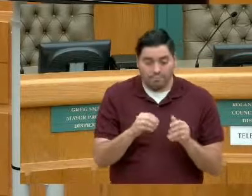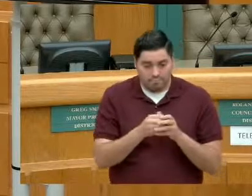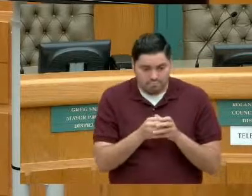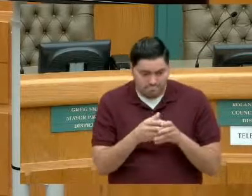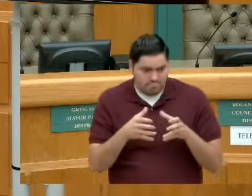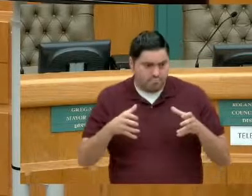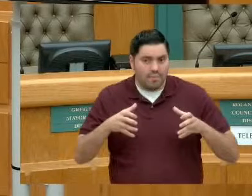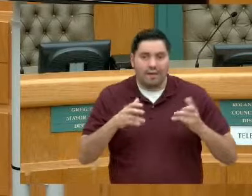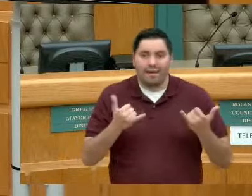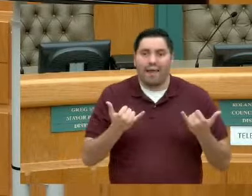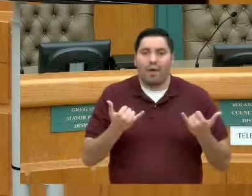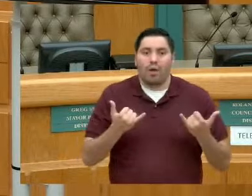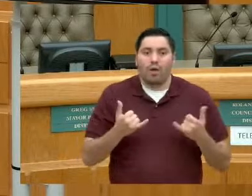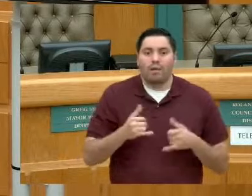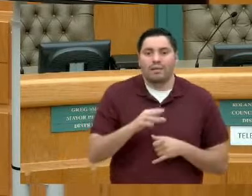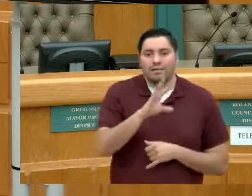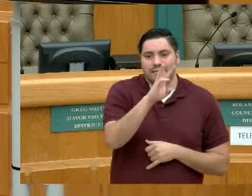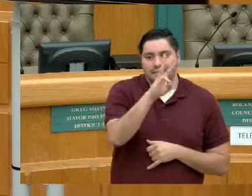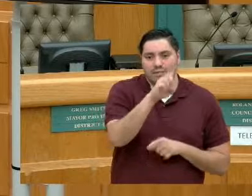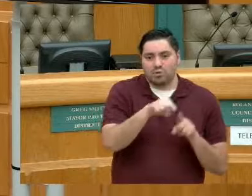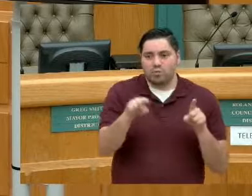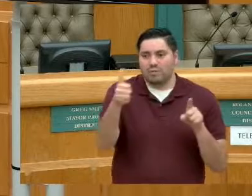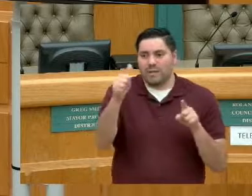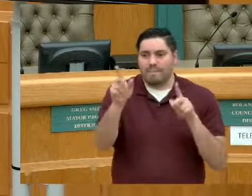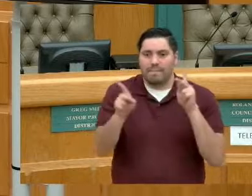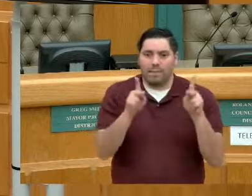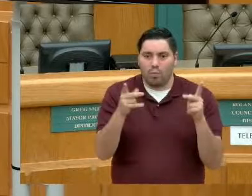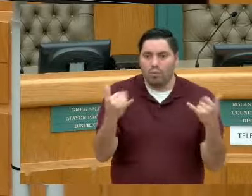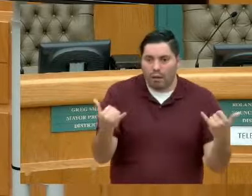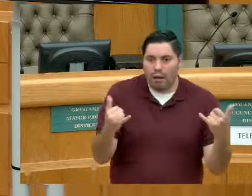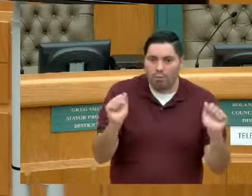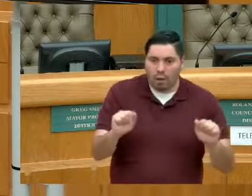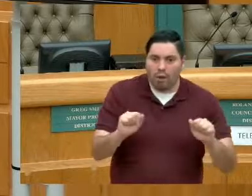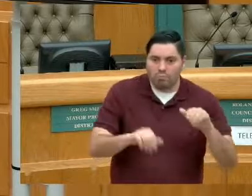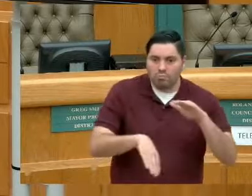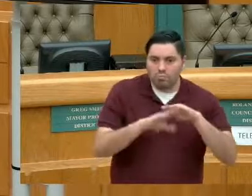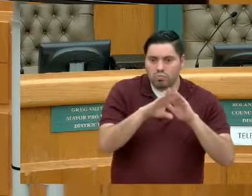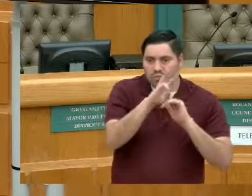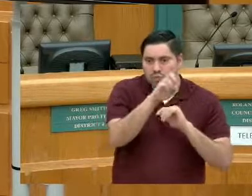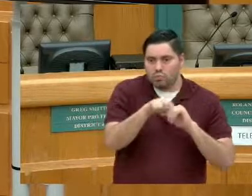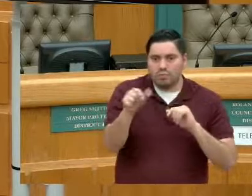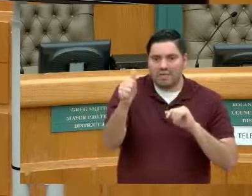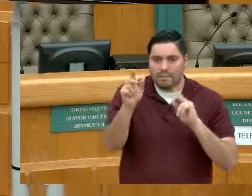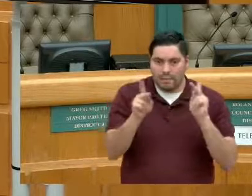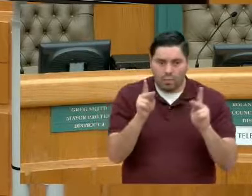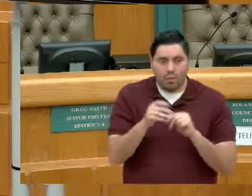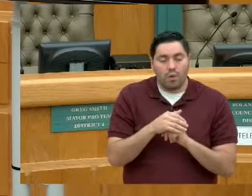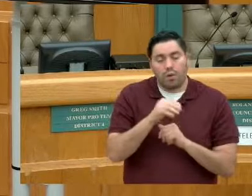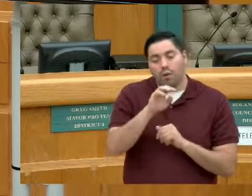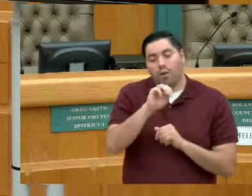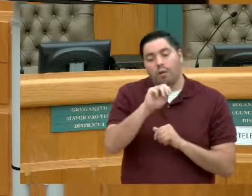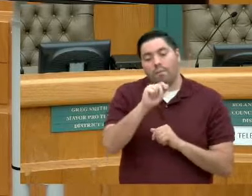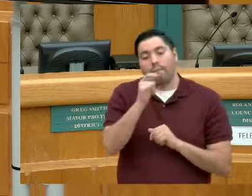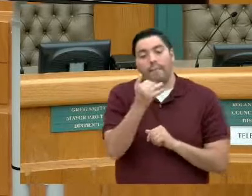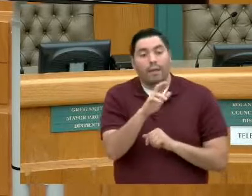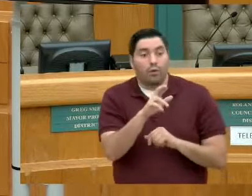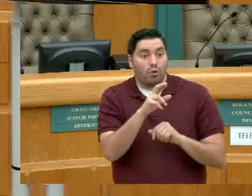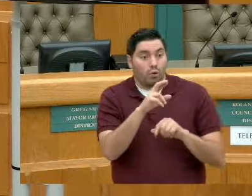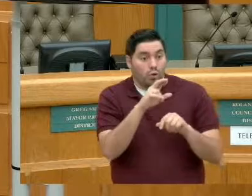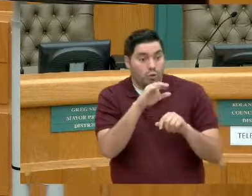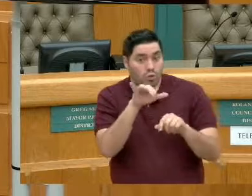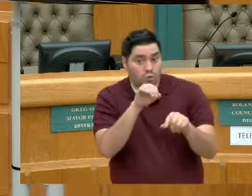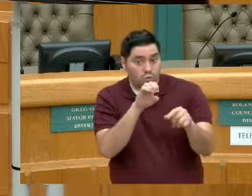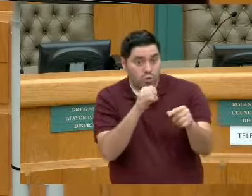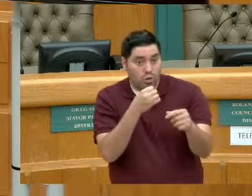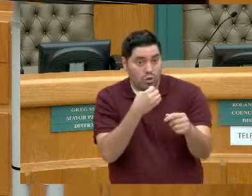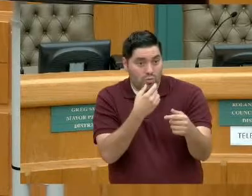table size from 6 to 10 persons. 6 to 10 persons. Mayor Joe and I, our families can now